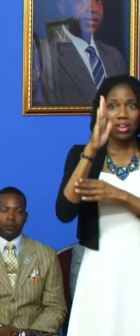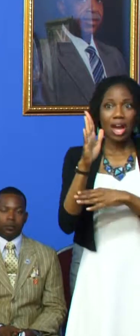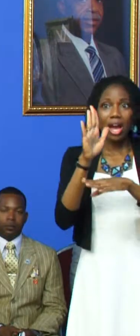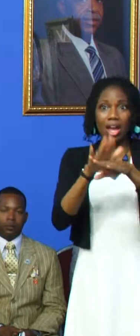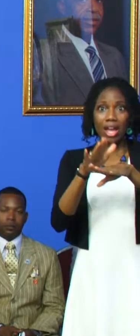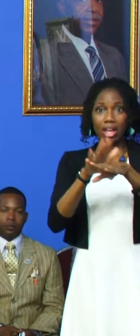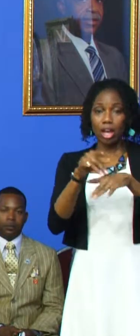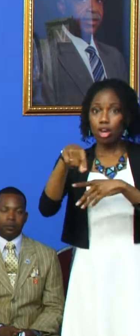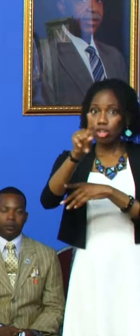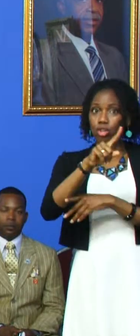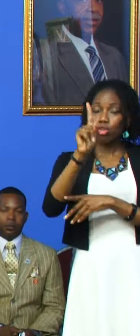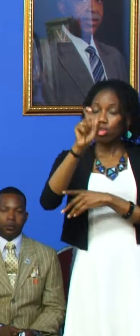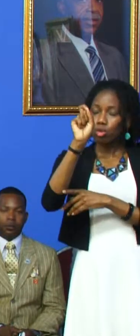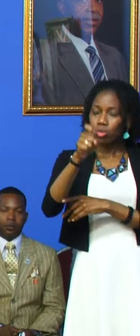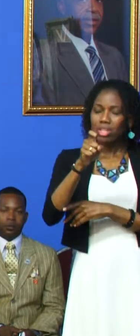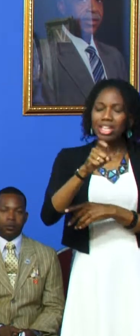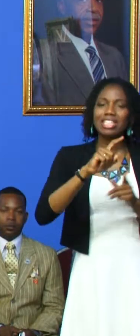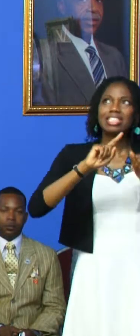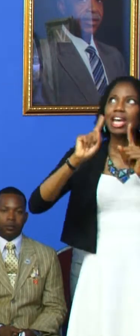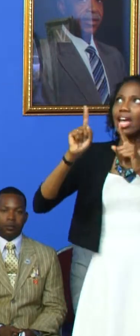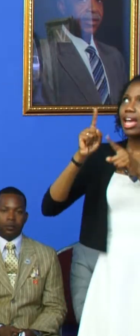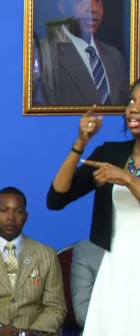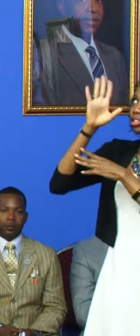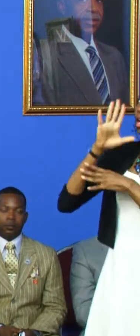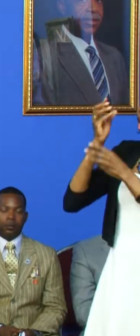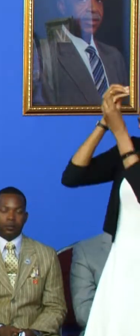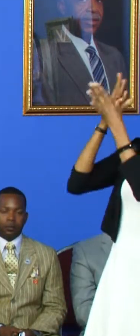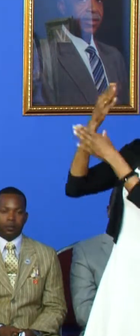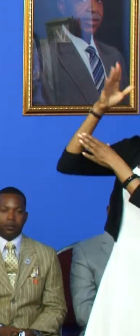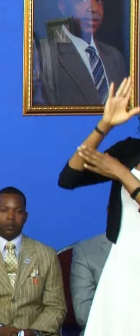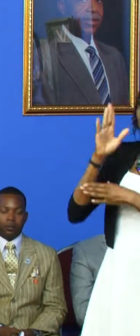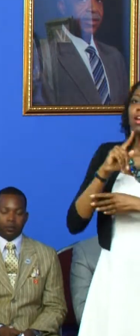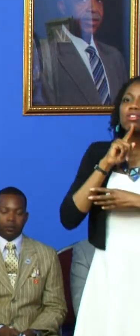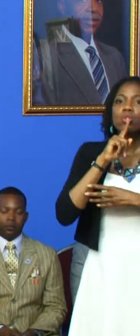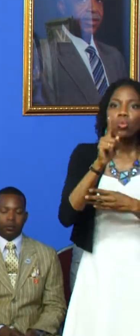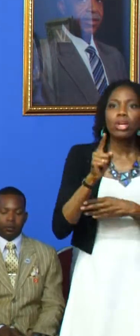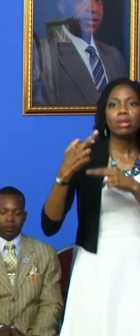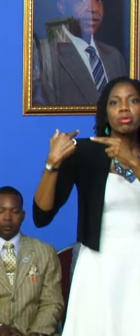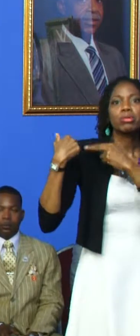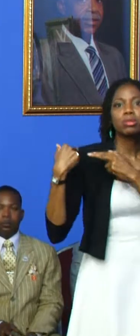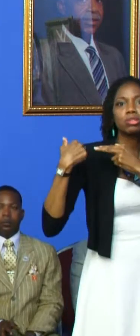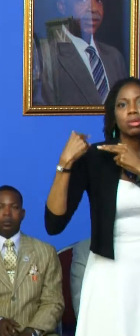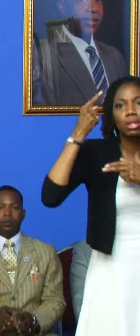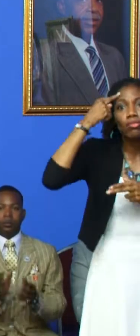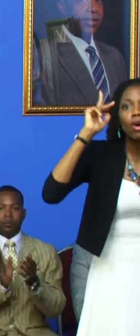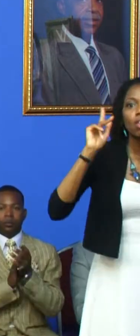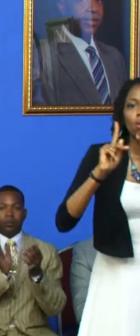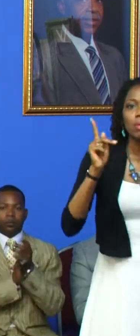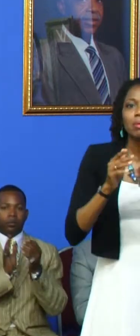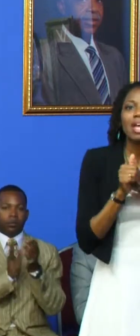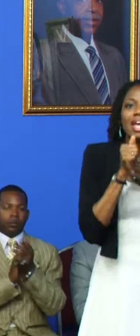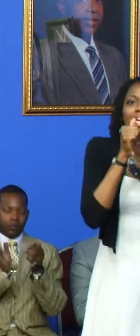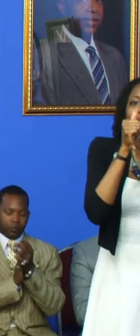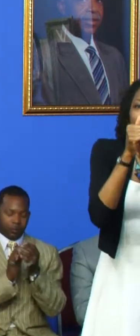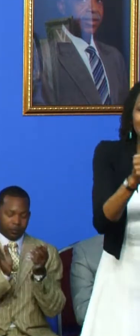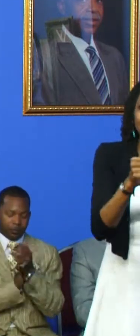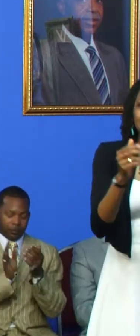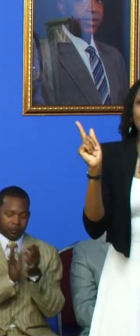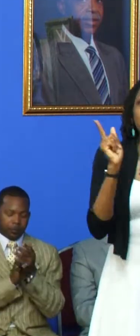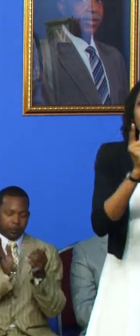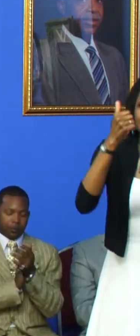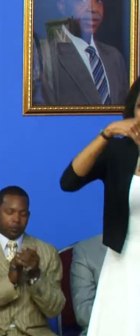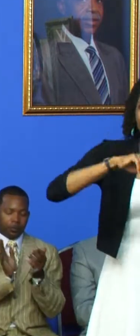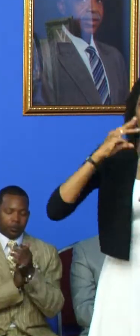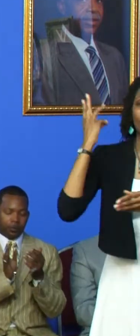answer that call and be a shepherd to the sheep and meet us in Washington on August 28th